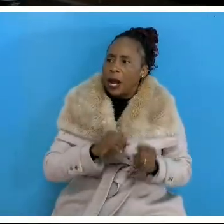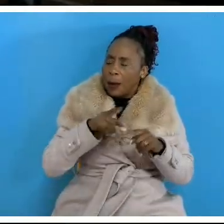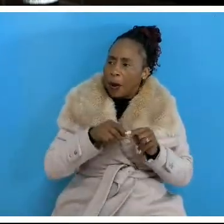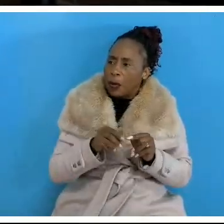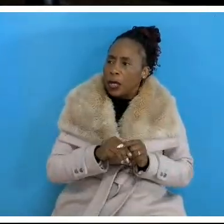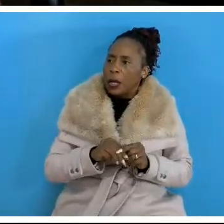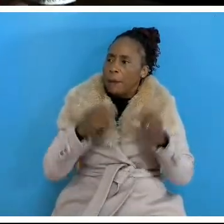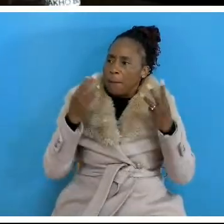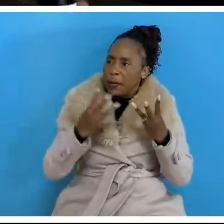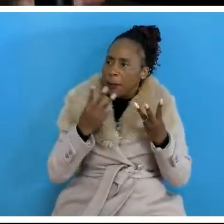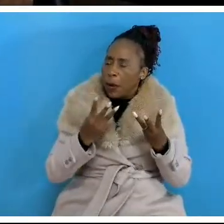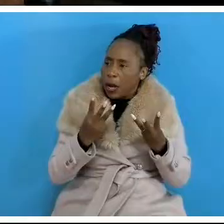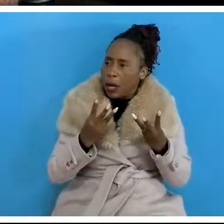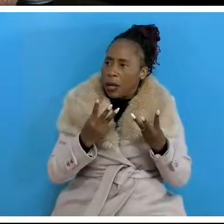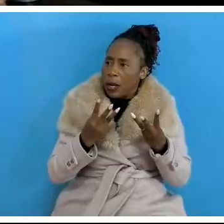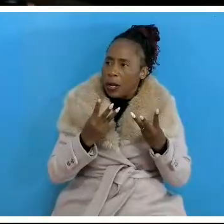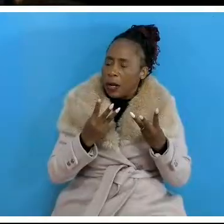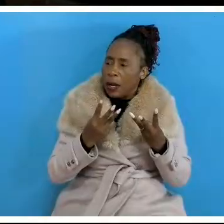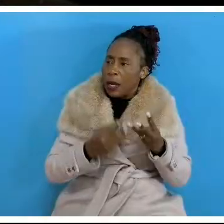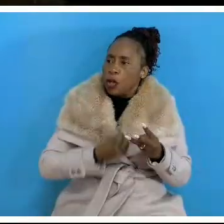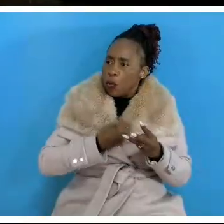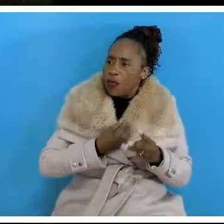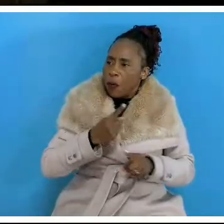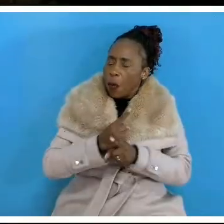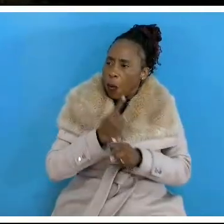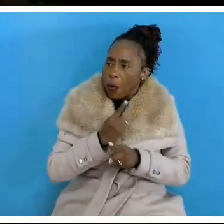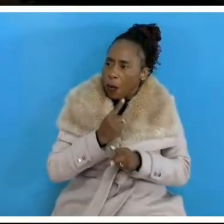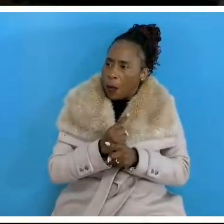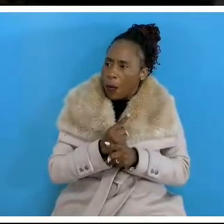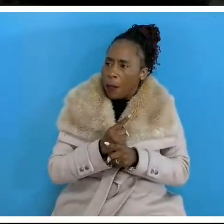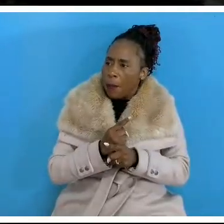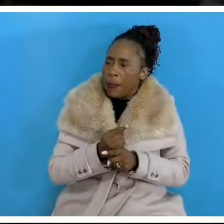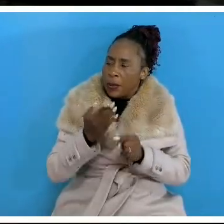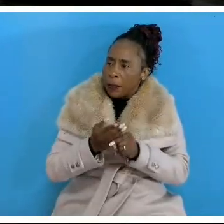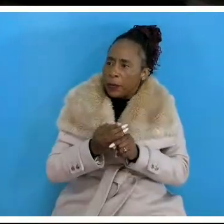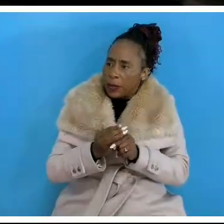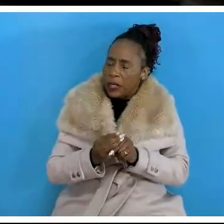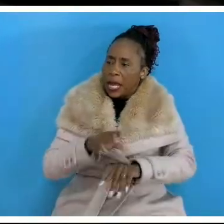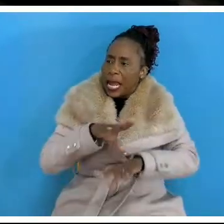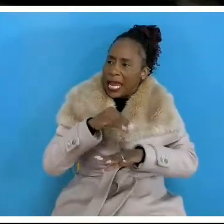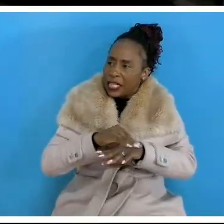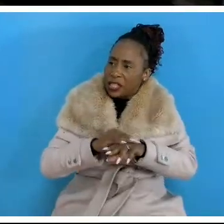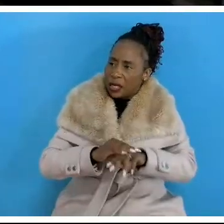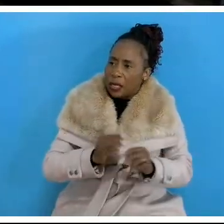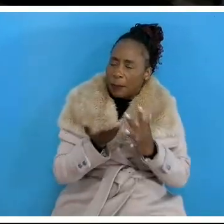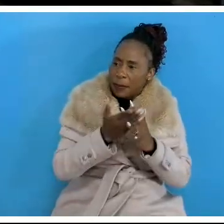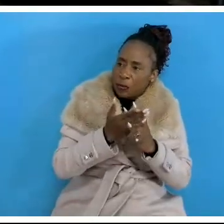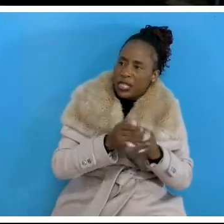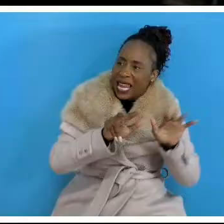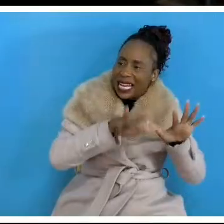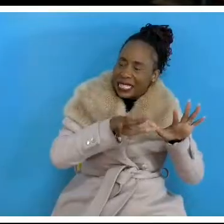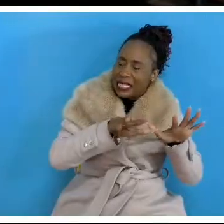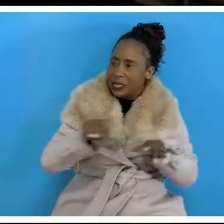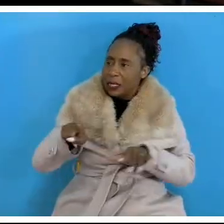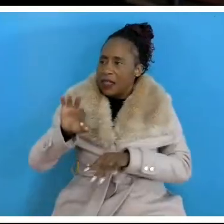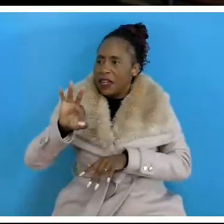the people? And the youth, they always fall under the age category of between 18 and 35. When